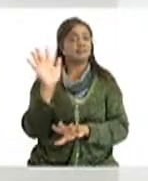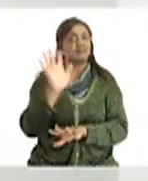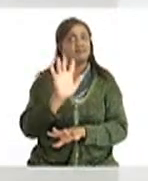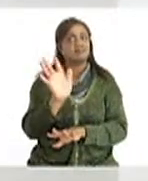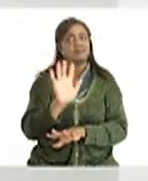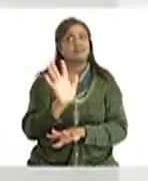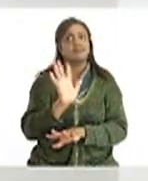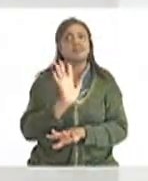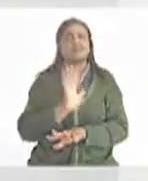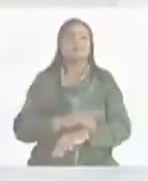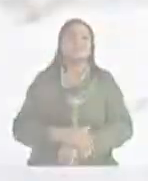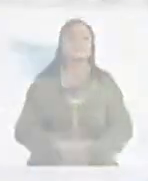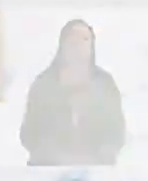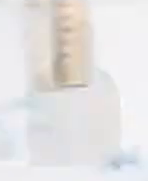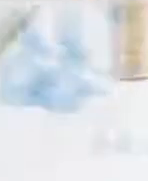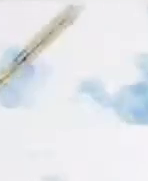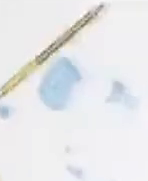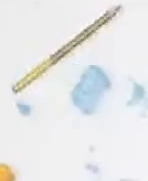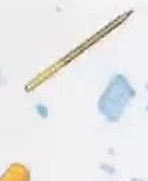is goodbye.